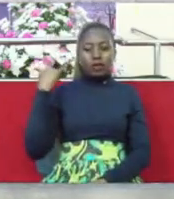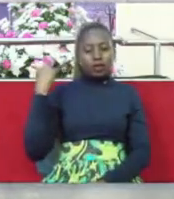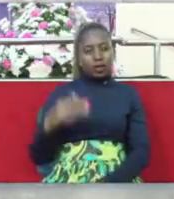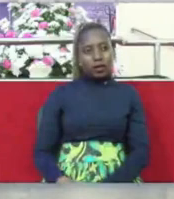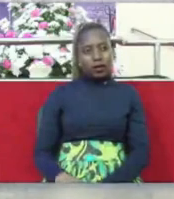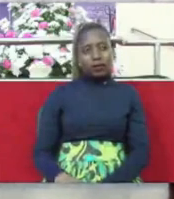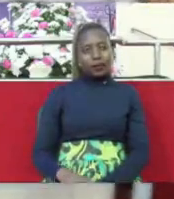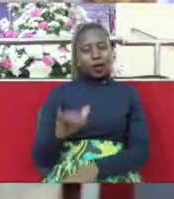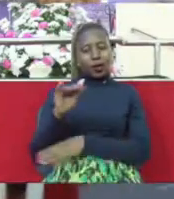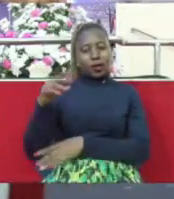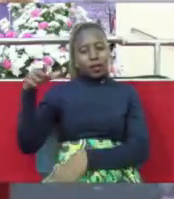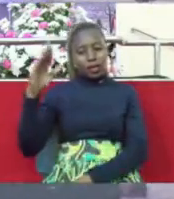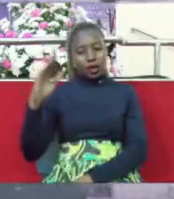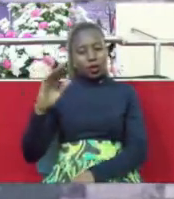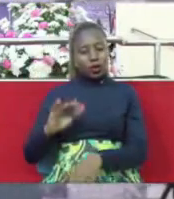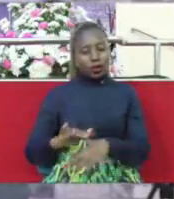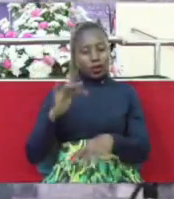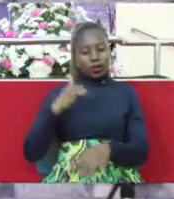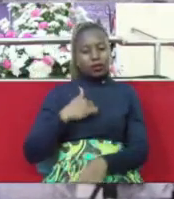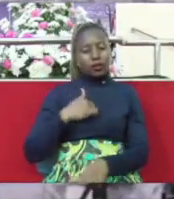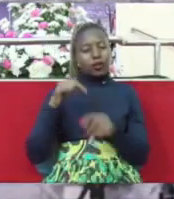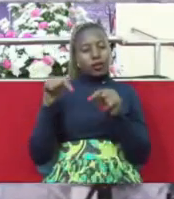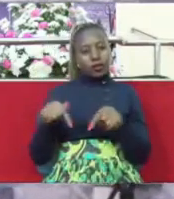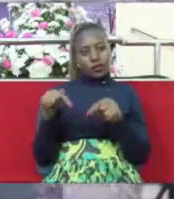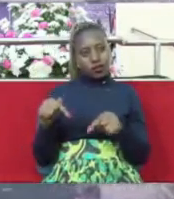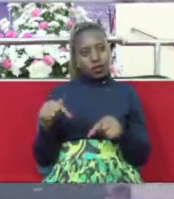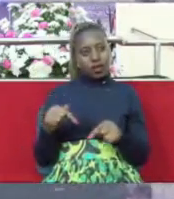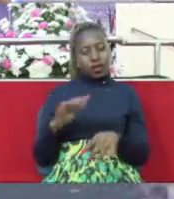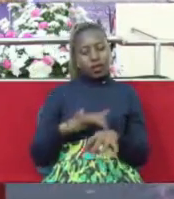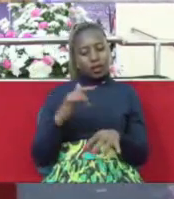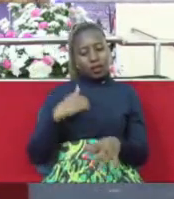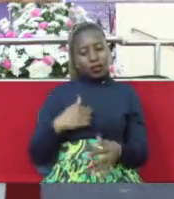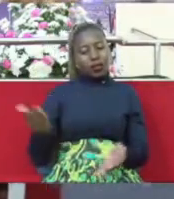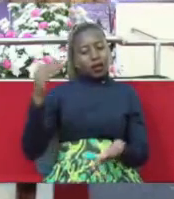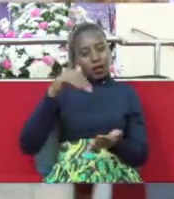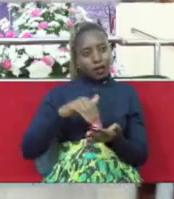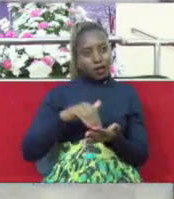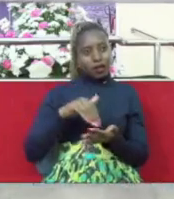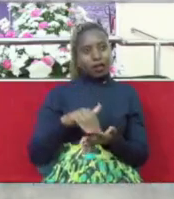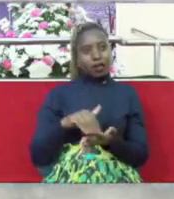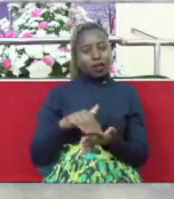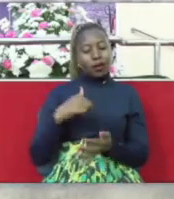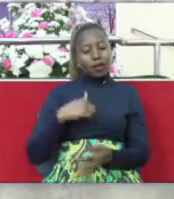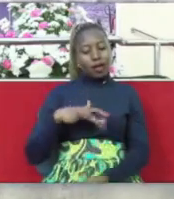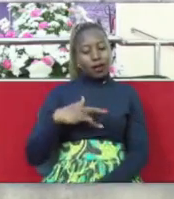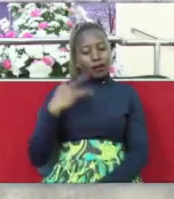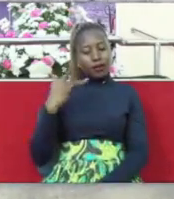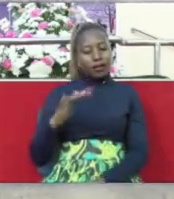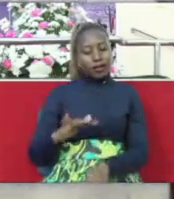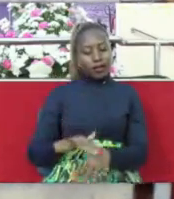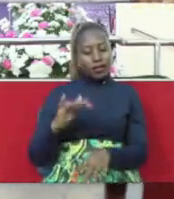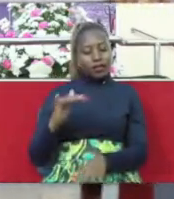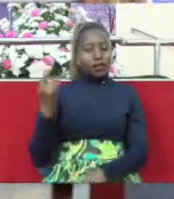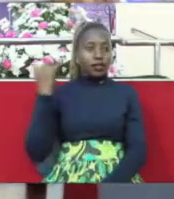more time. Unamwambia niguze mara nyingine. Touch me one more time. Niguze mara tena. I felt your touch yesterday. Nipata para siku